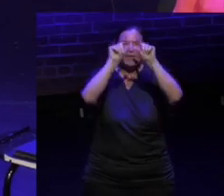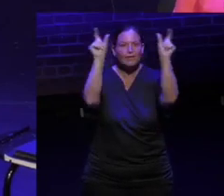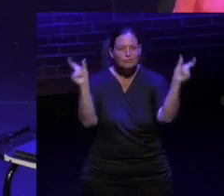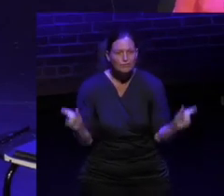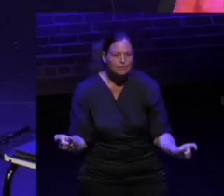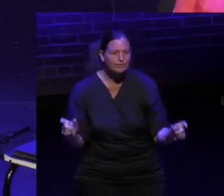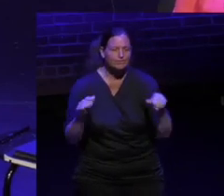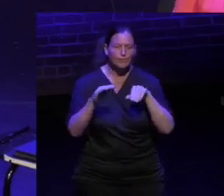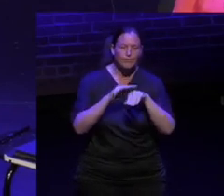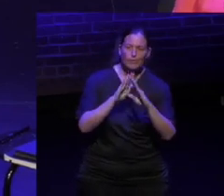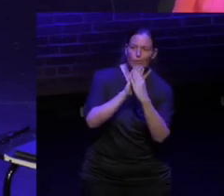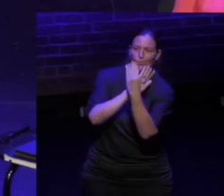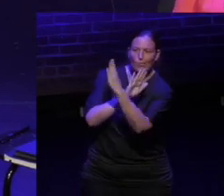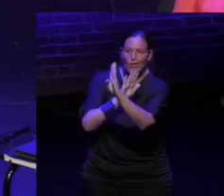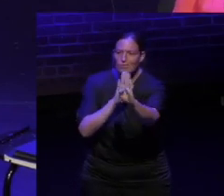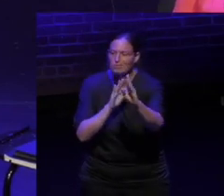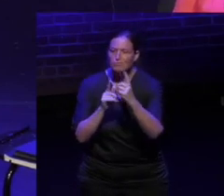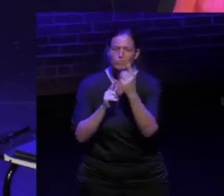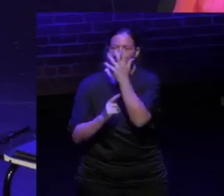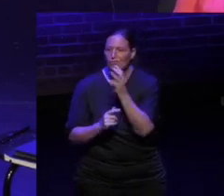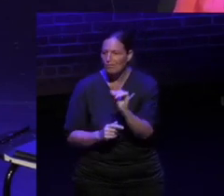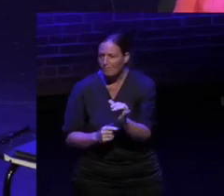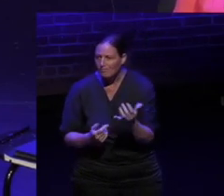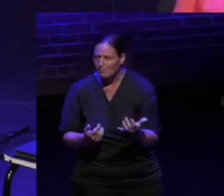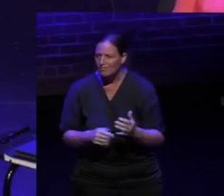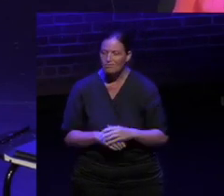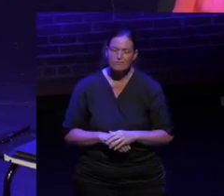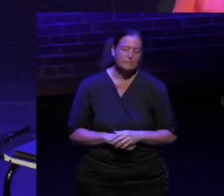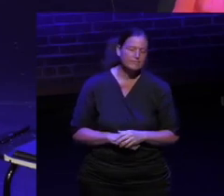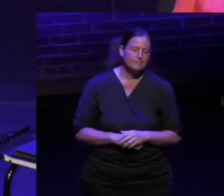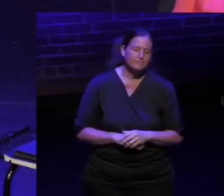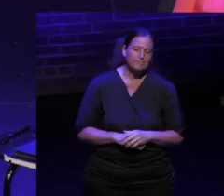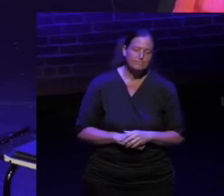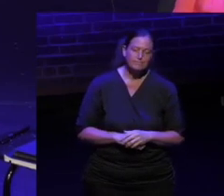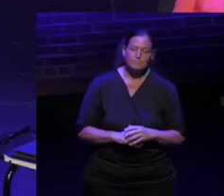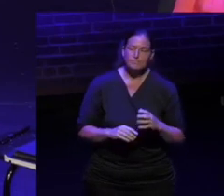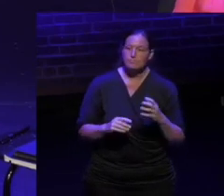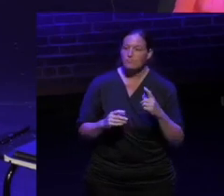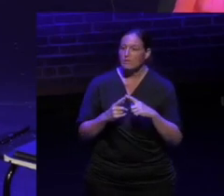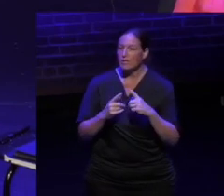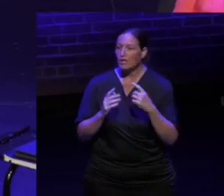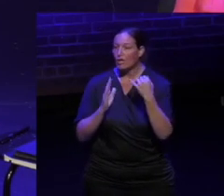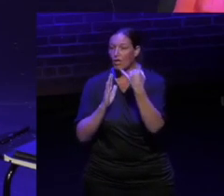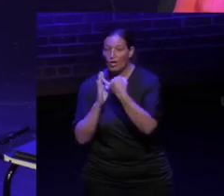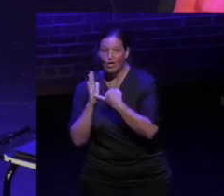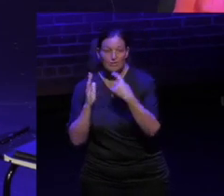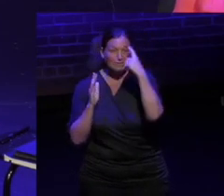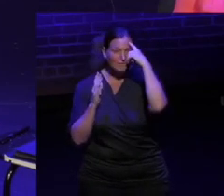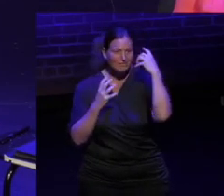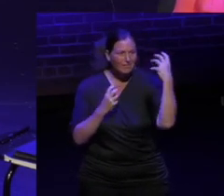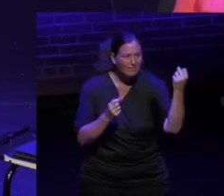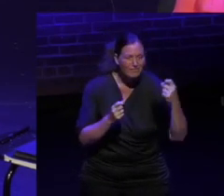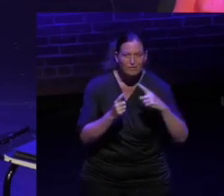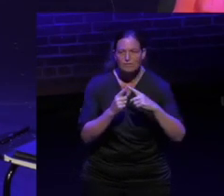the interior. Just a couple of other examples. Art in mental health, and art and music and culture,